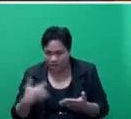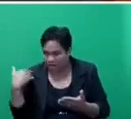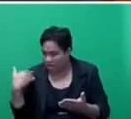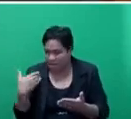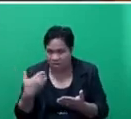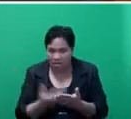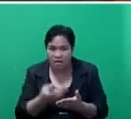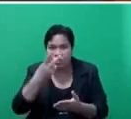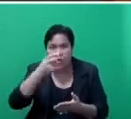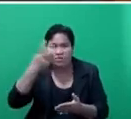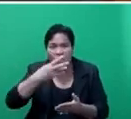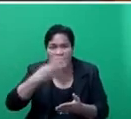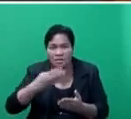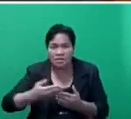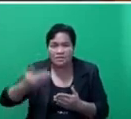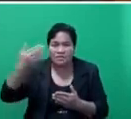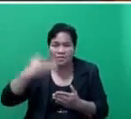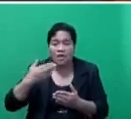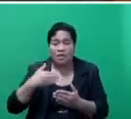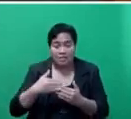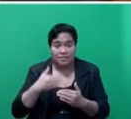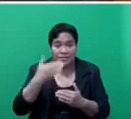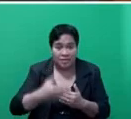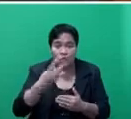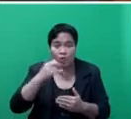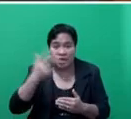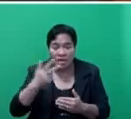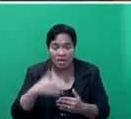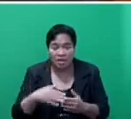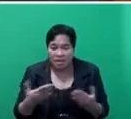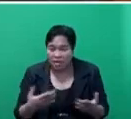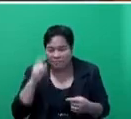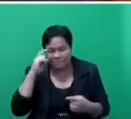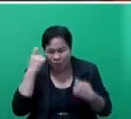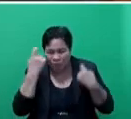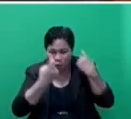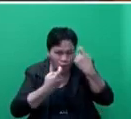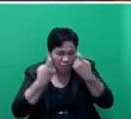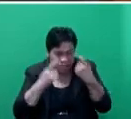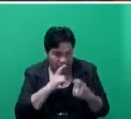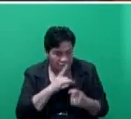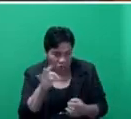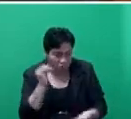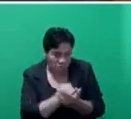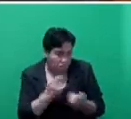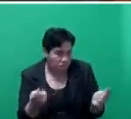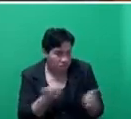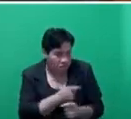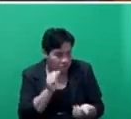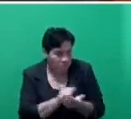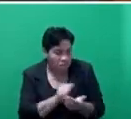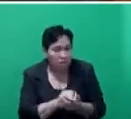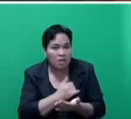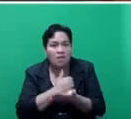was in 2014 and 2018, and we are very concerned. If it is not corrected, the numbers will